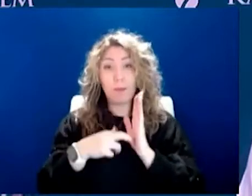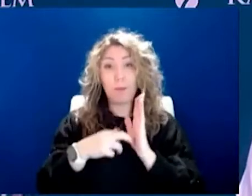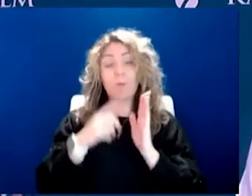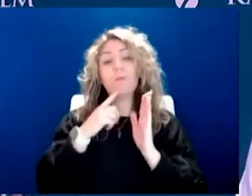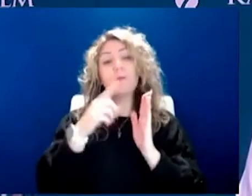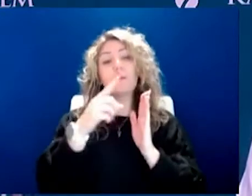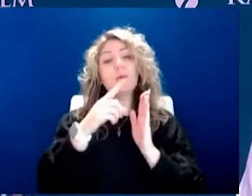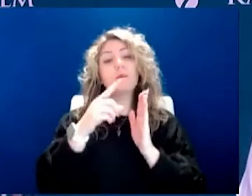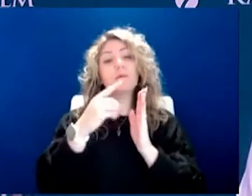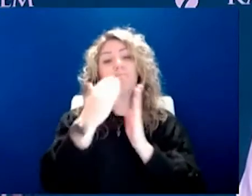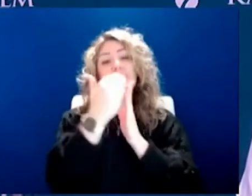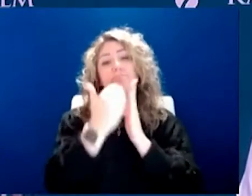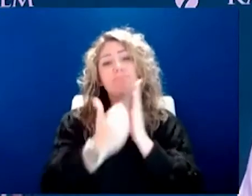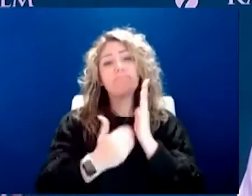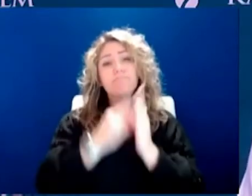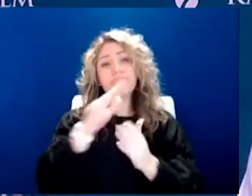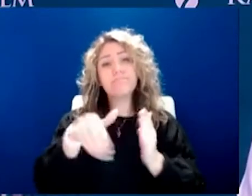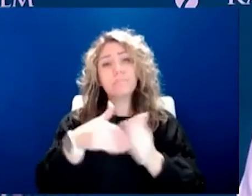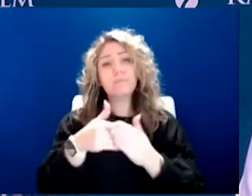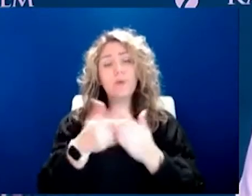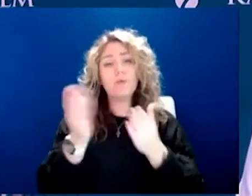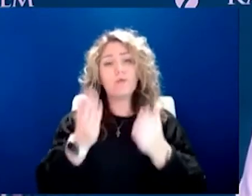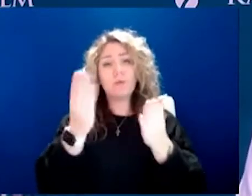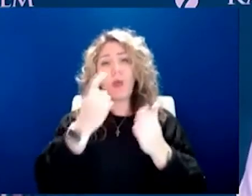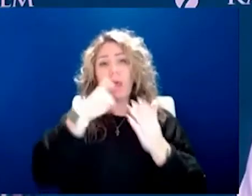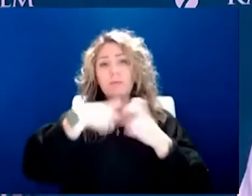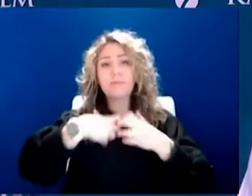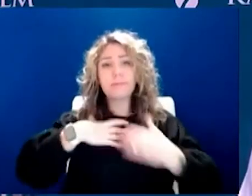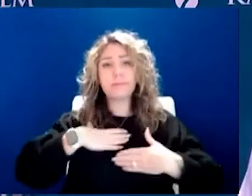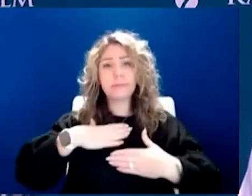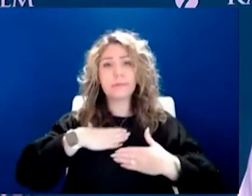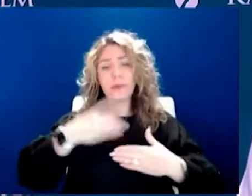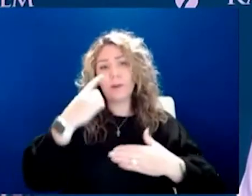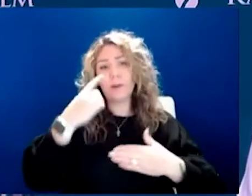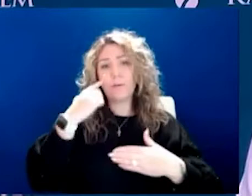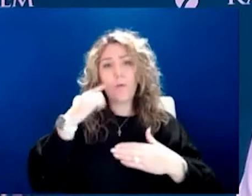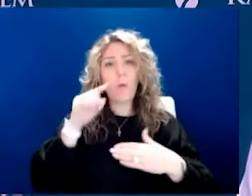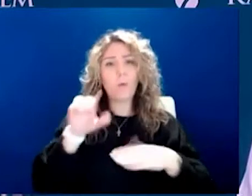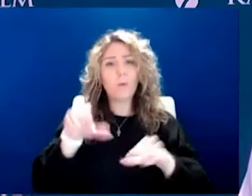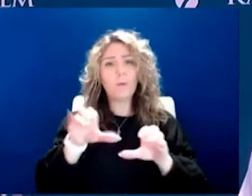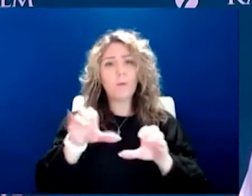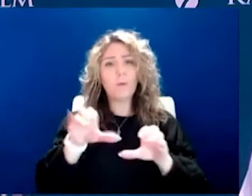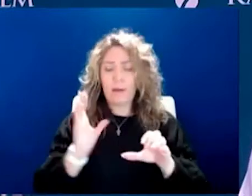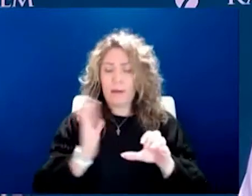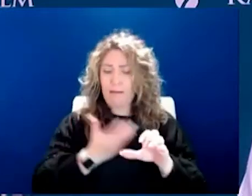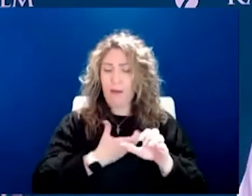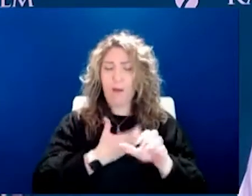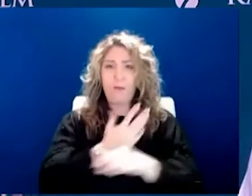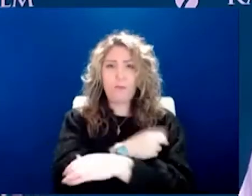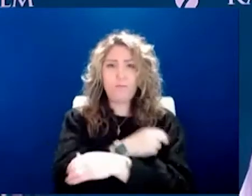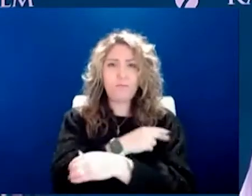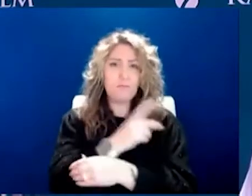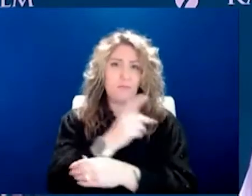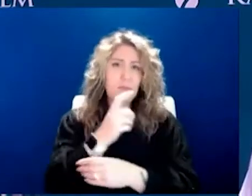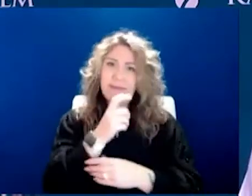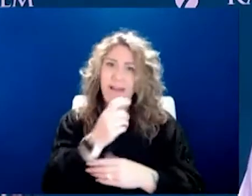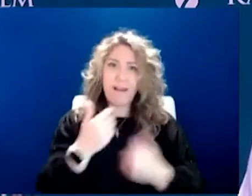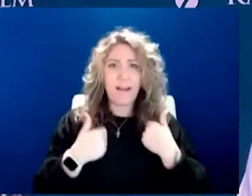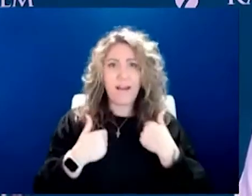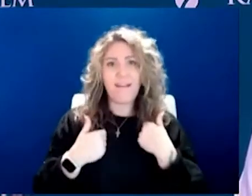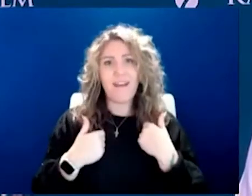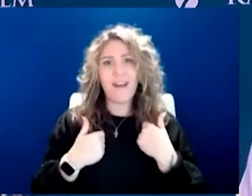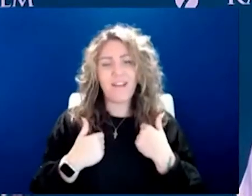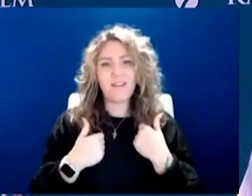recommendations for the ventilation system in morgues to do these cases. And so here at our institution, we don't have those strict